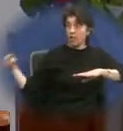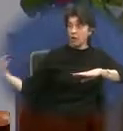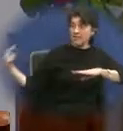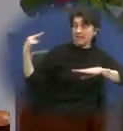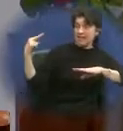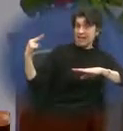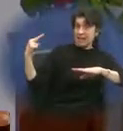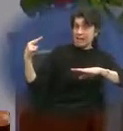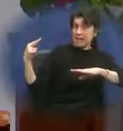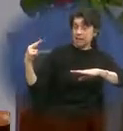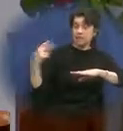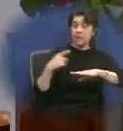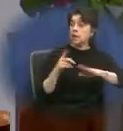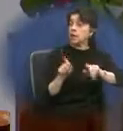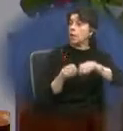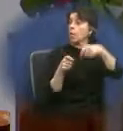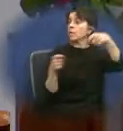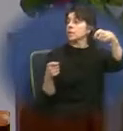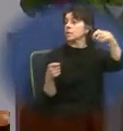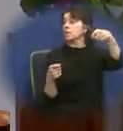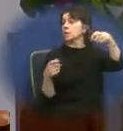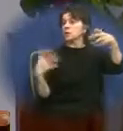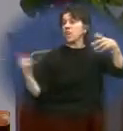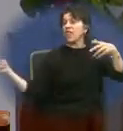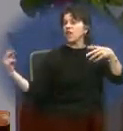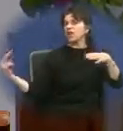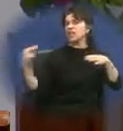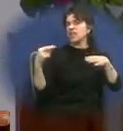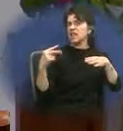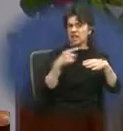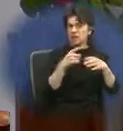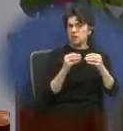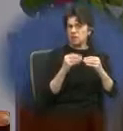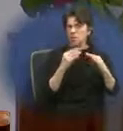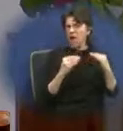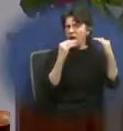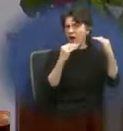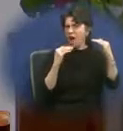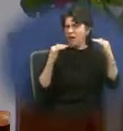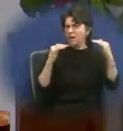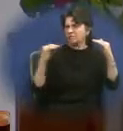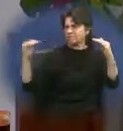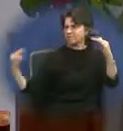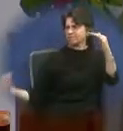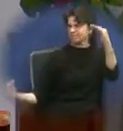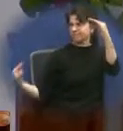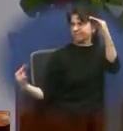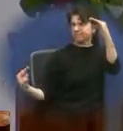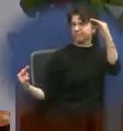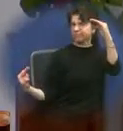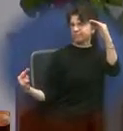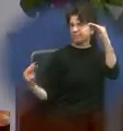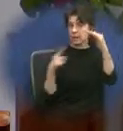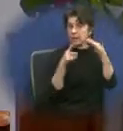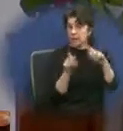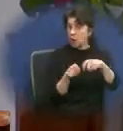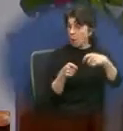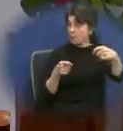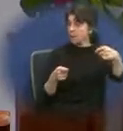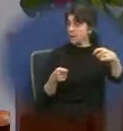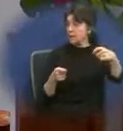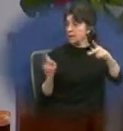it, for he was standing higher up than any of the people. And as he opened it, all the people